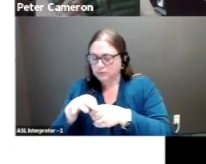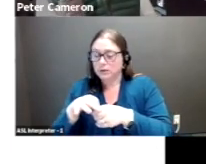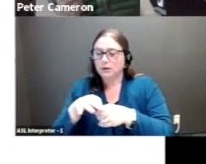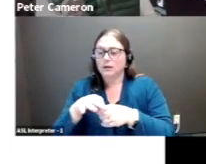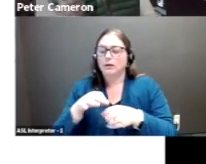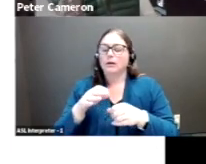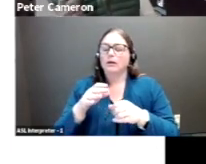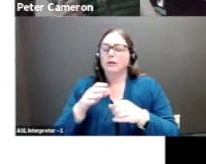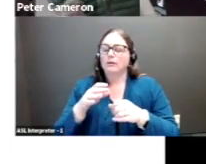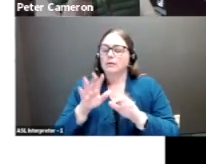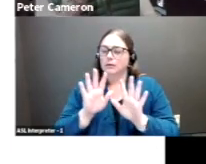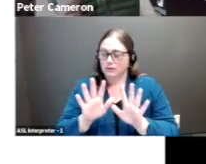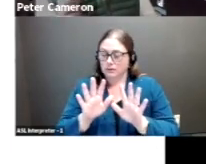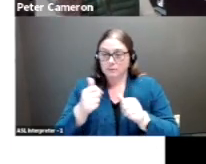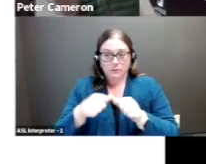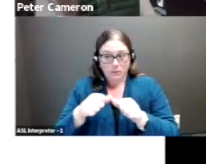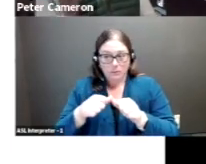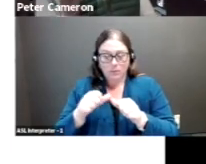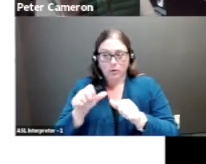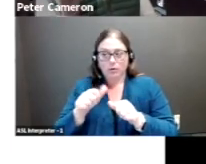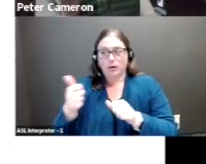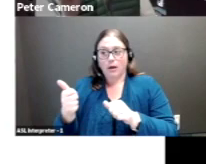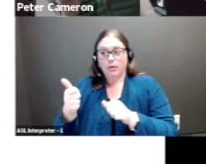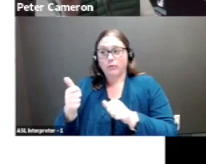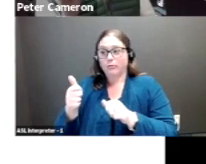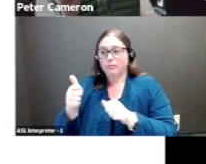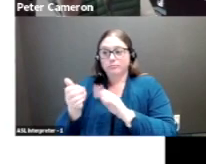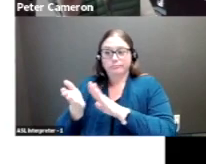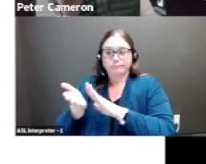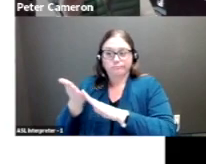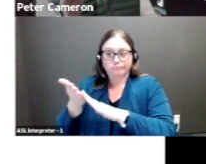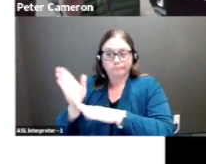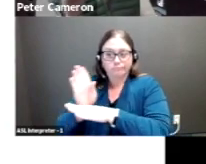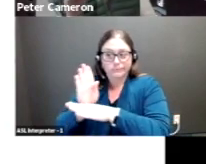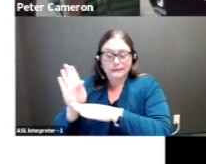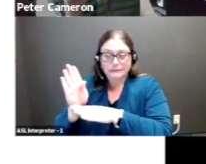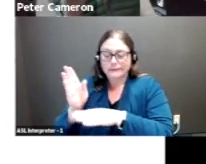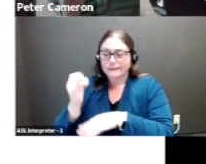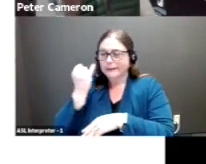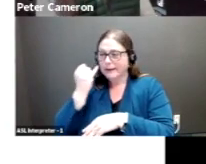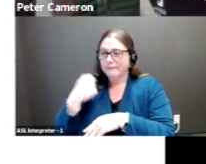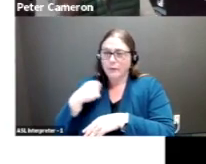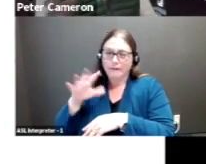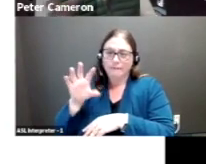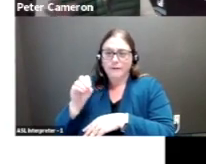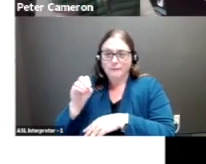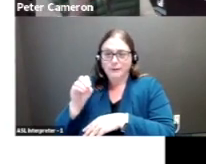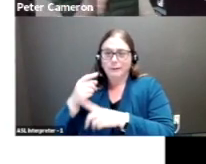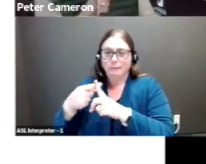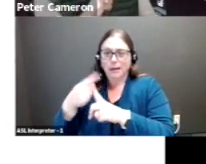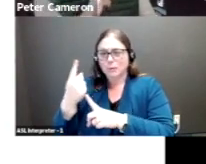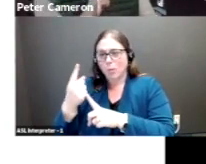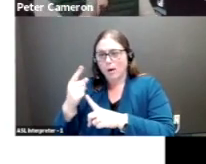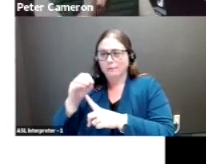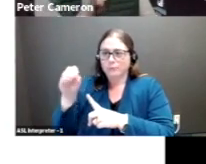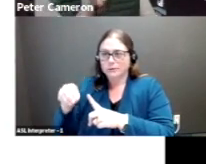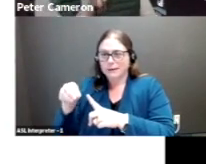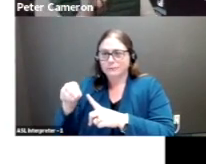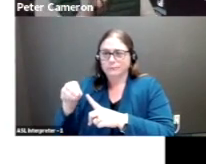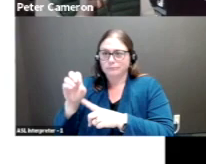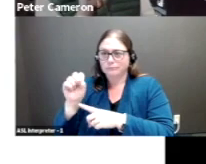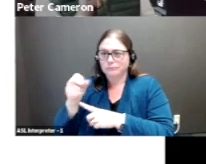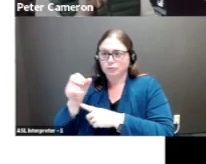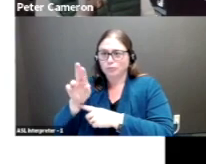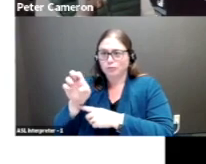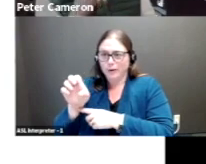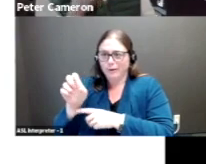except again, one member, one vote, not if you own 50 plus 1% of the shares, you can control that board.